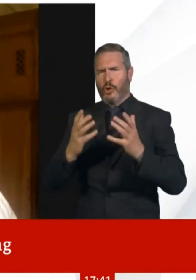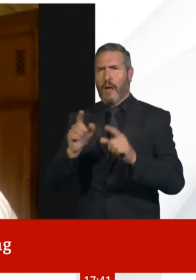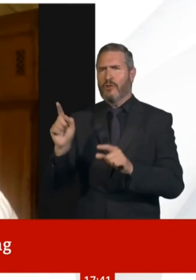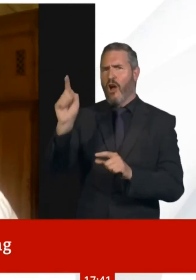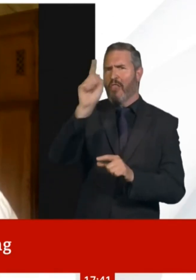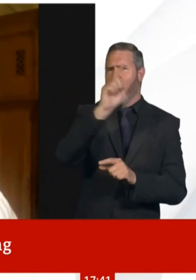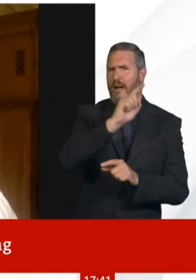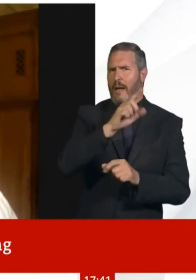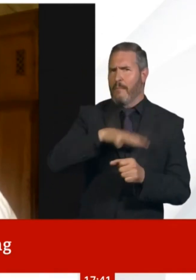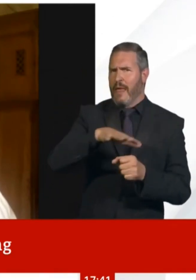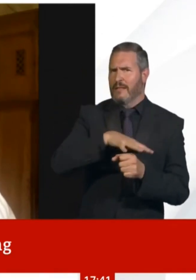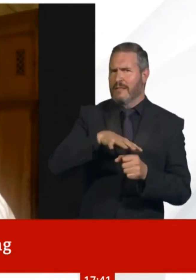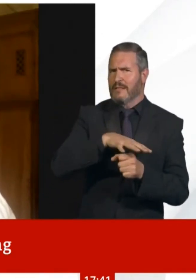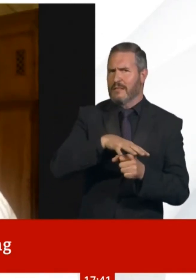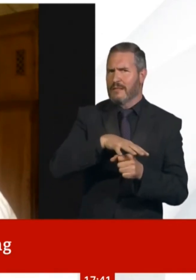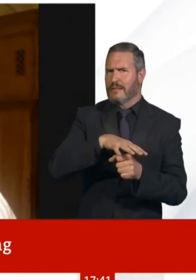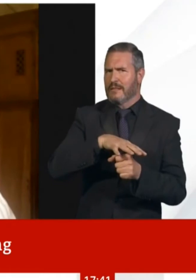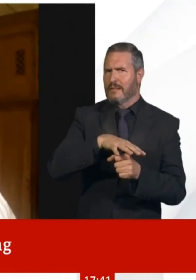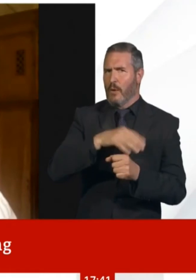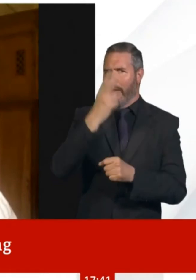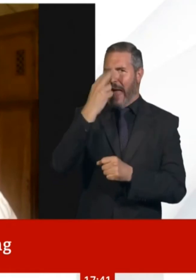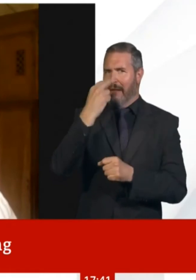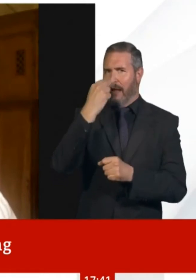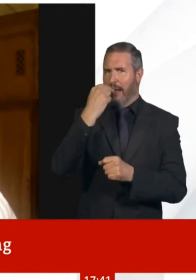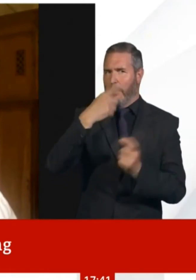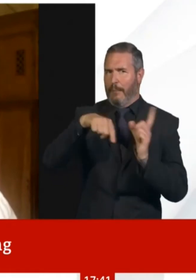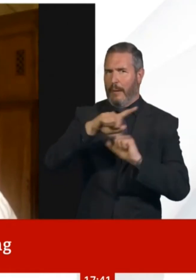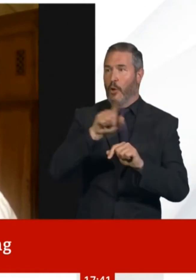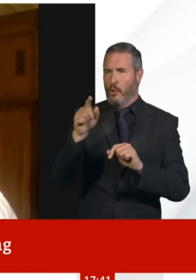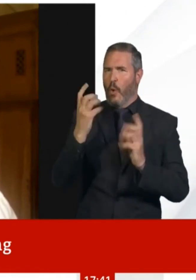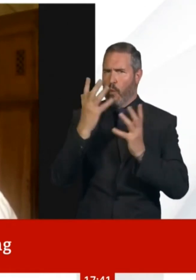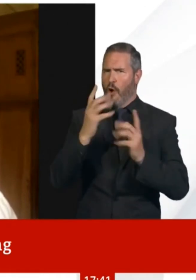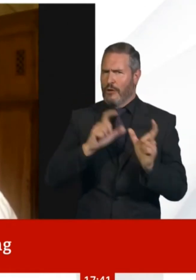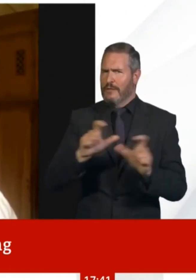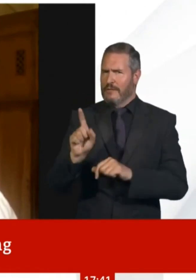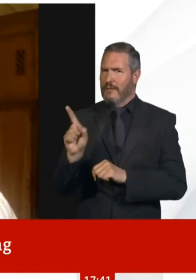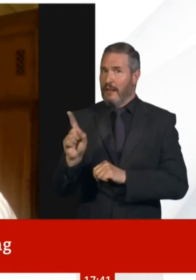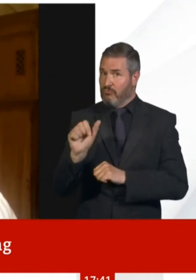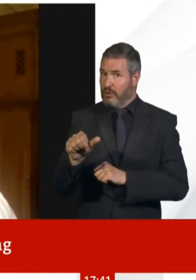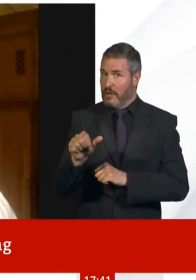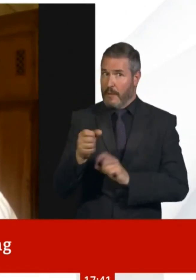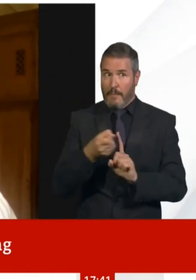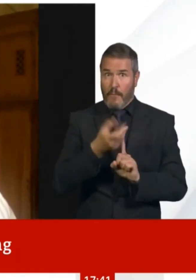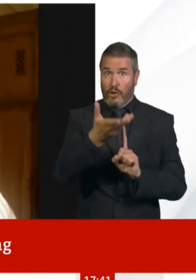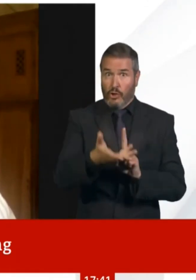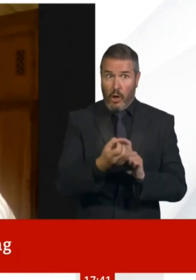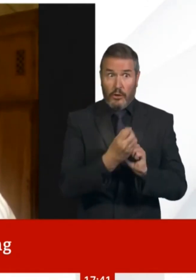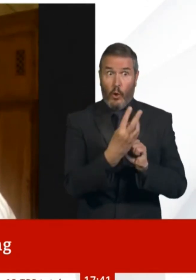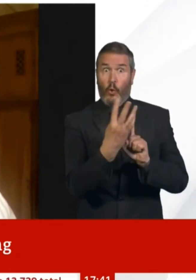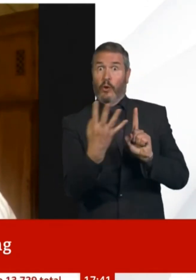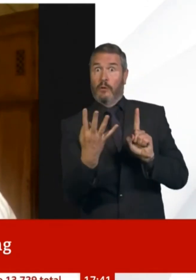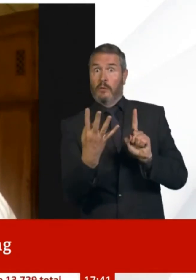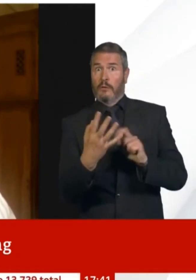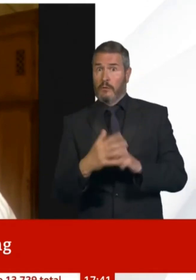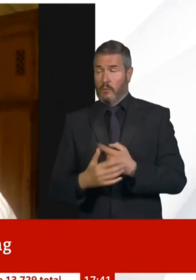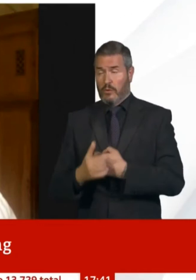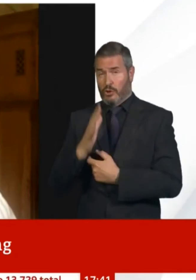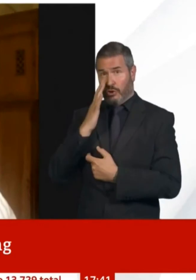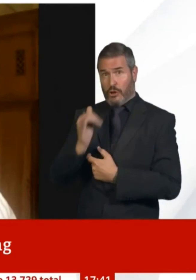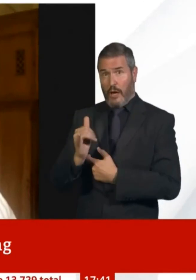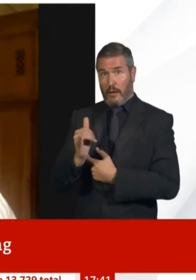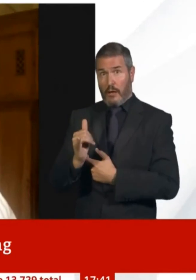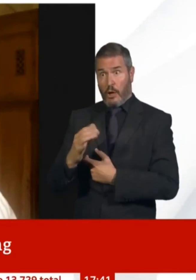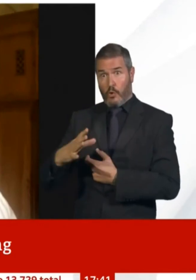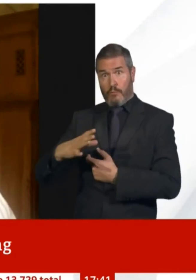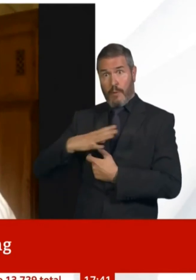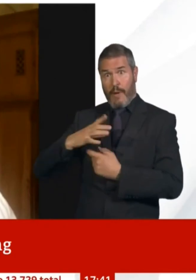settings, and the position of the elderly population is obviously the one that springs to mind. Are you tacitly warning us to